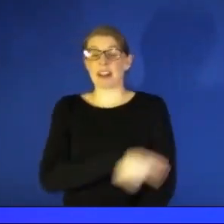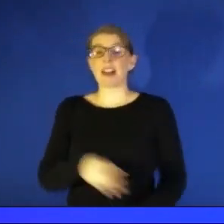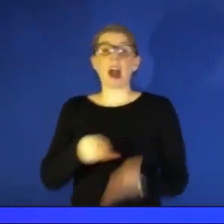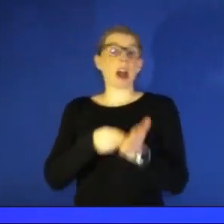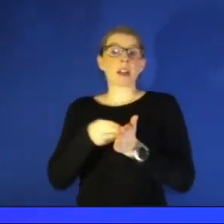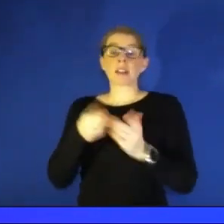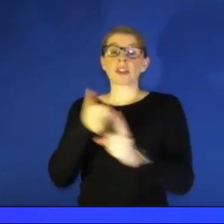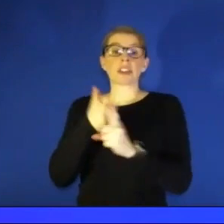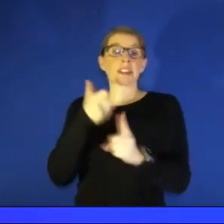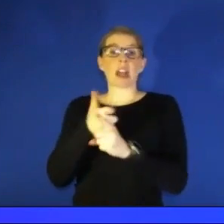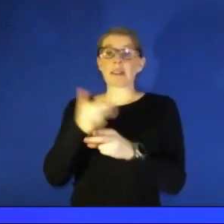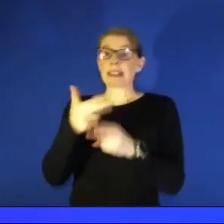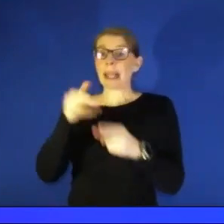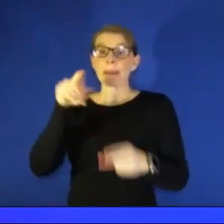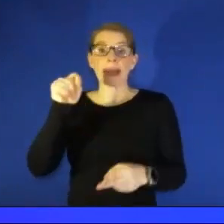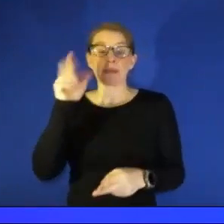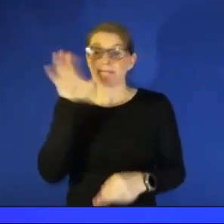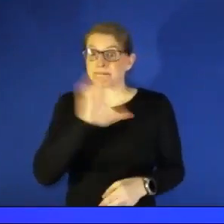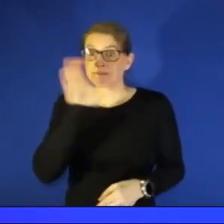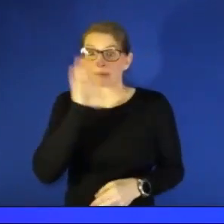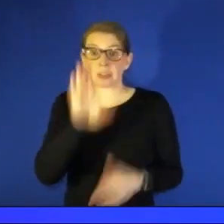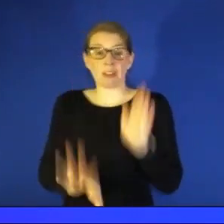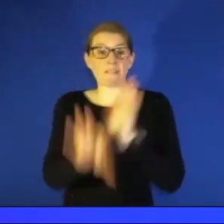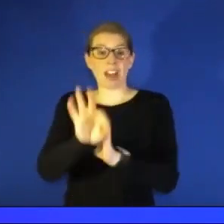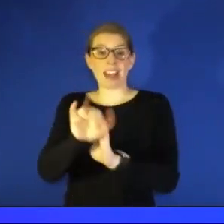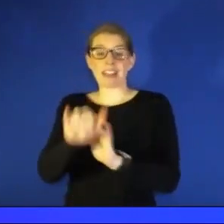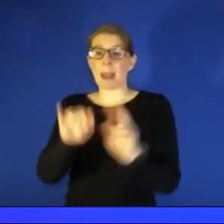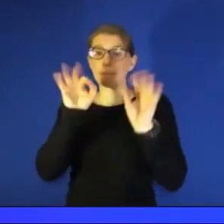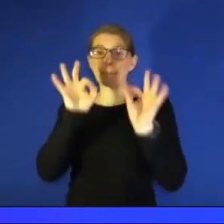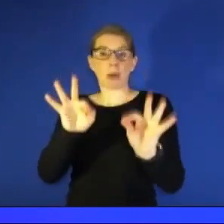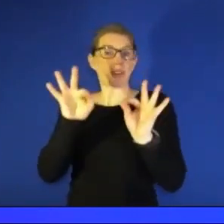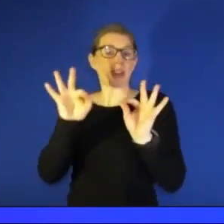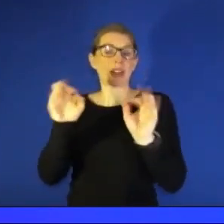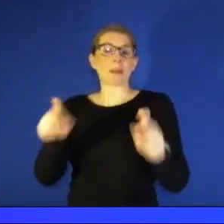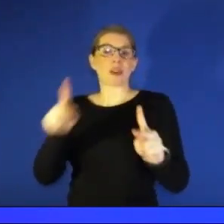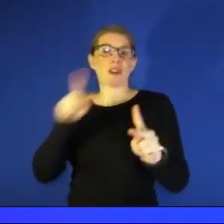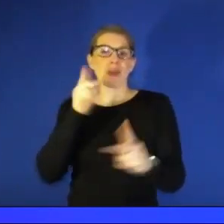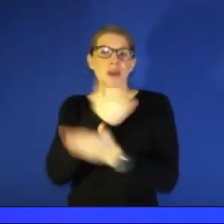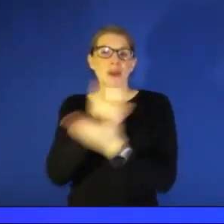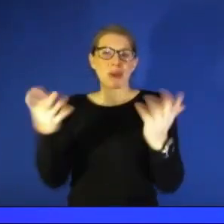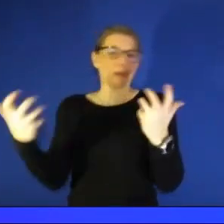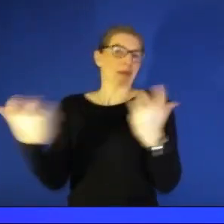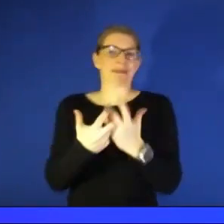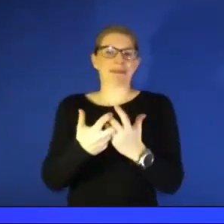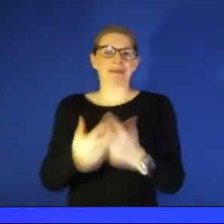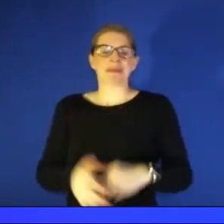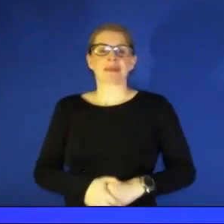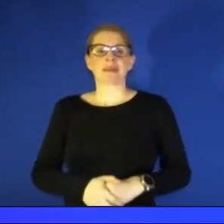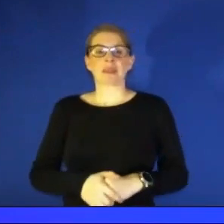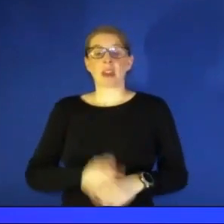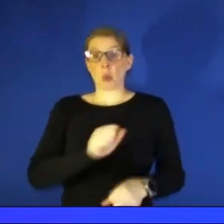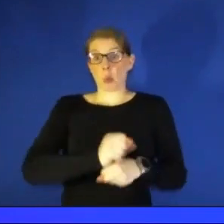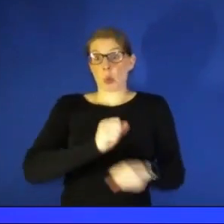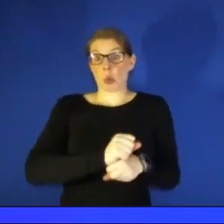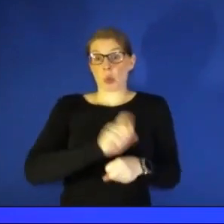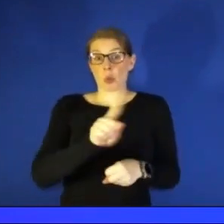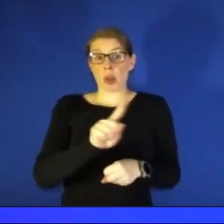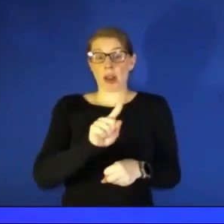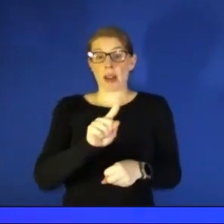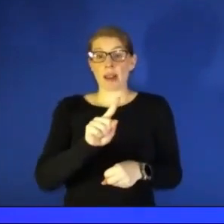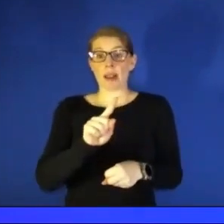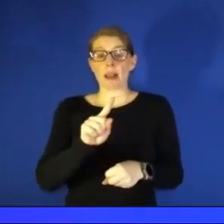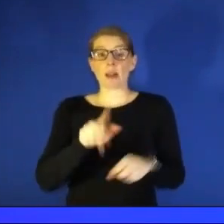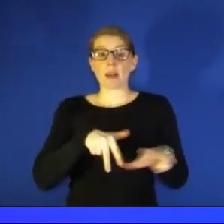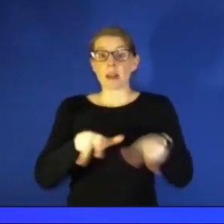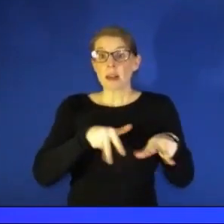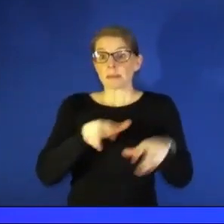and we'll find that perfect opportunity for you. There are just so many different things, whether it's working in a ambulatory space,